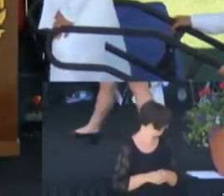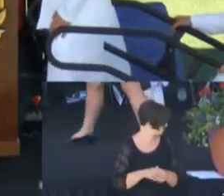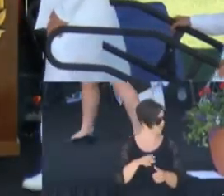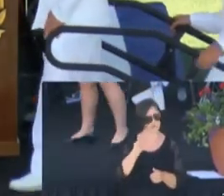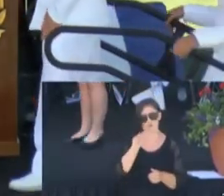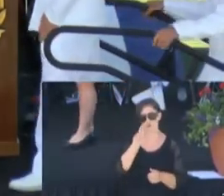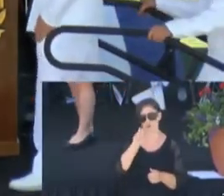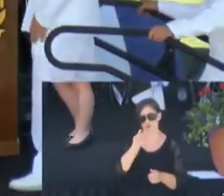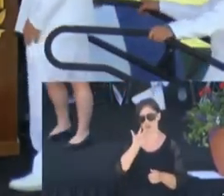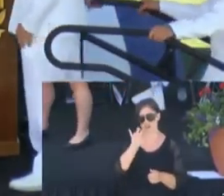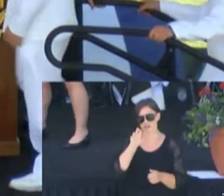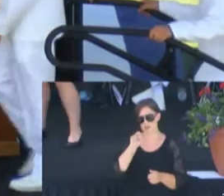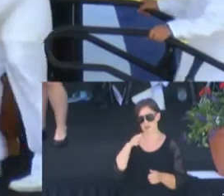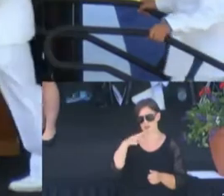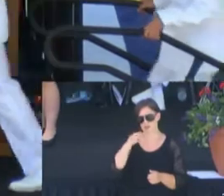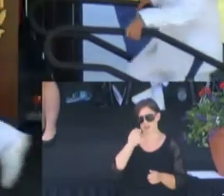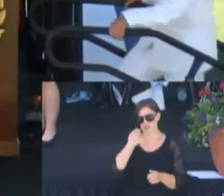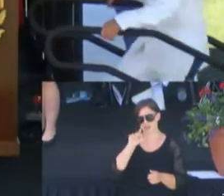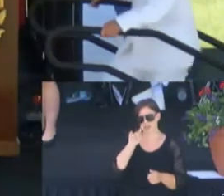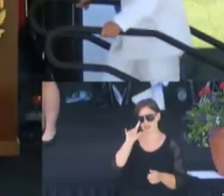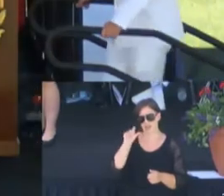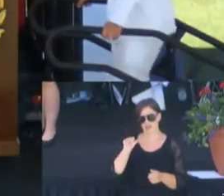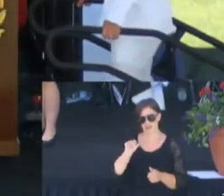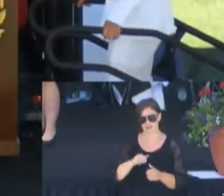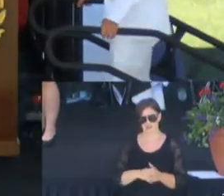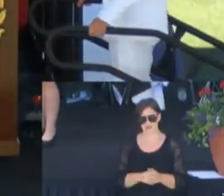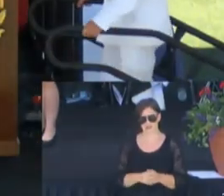Travis Jordan Pescatello.